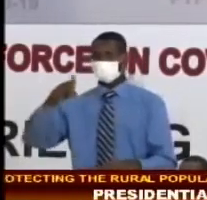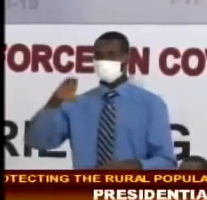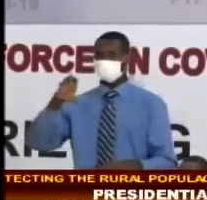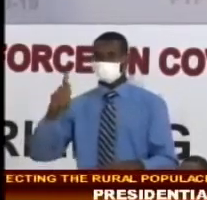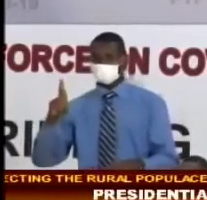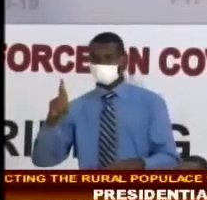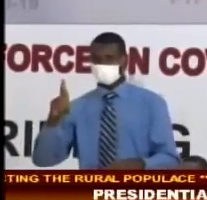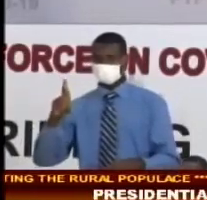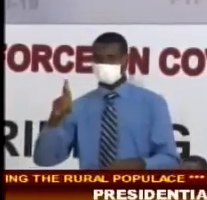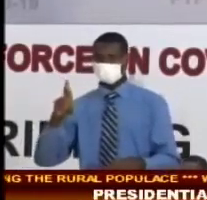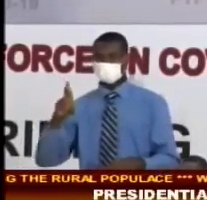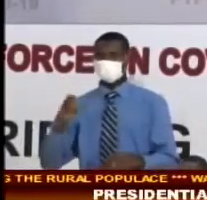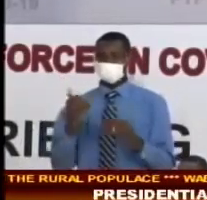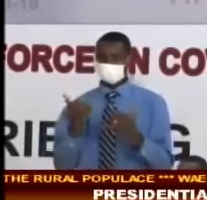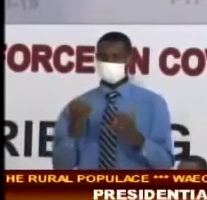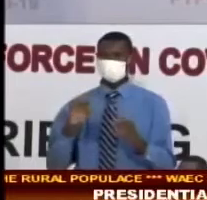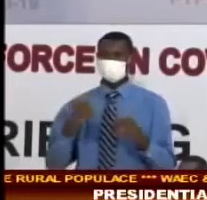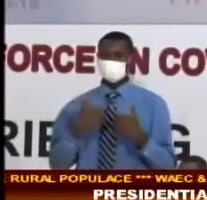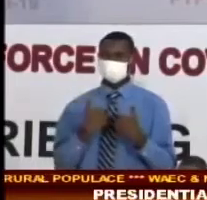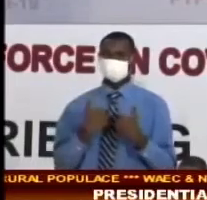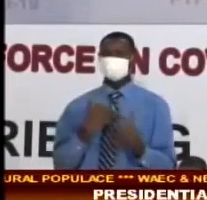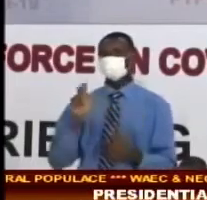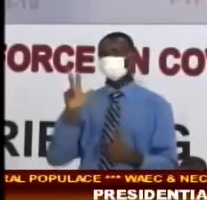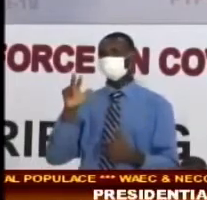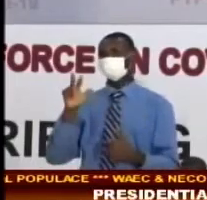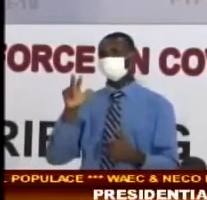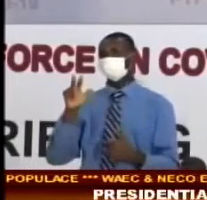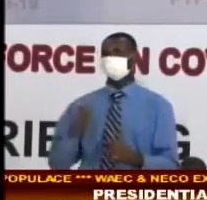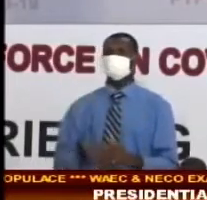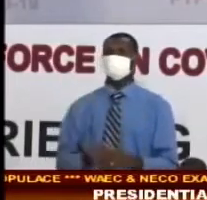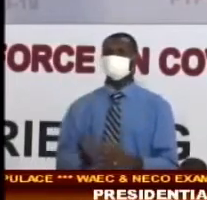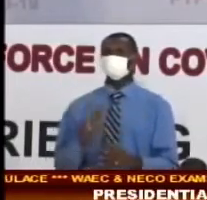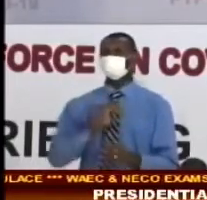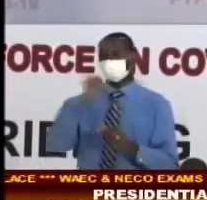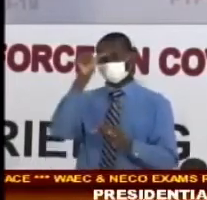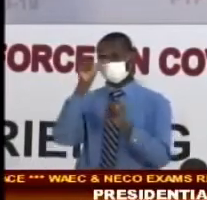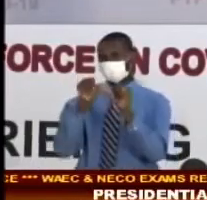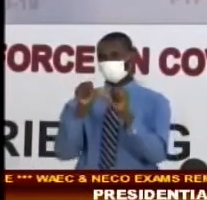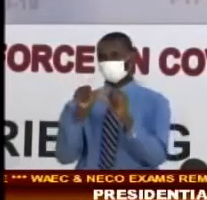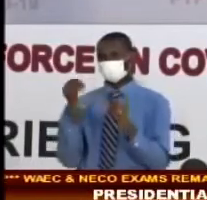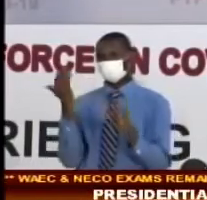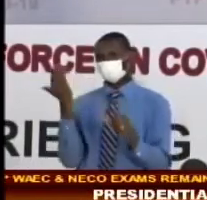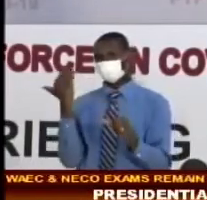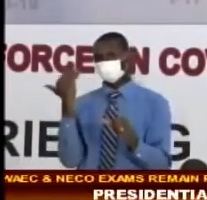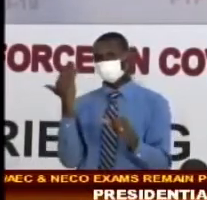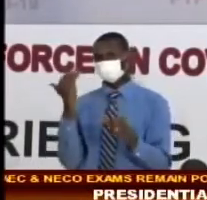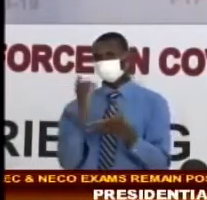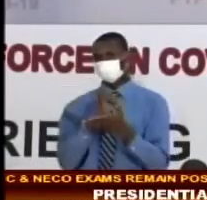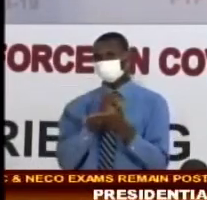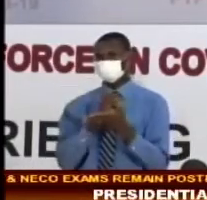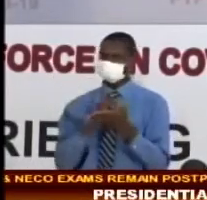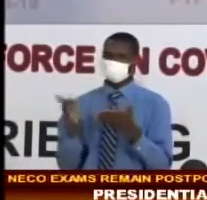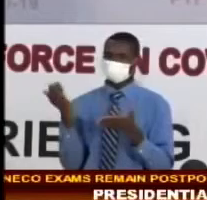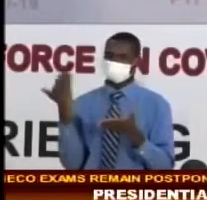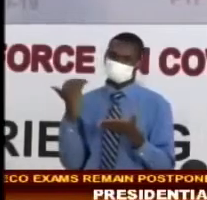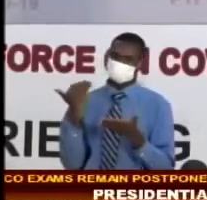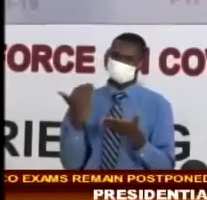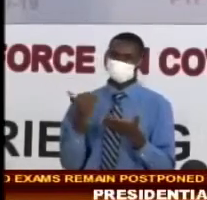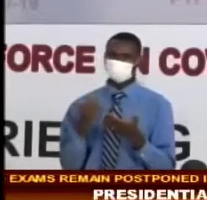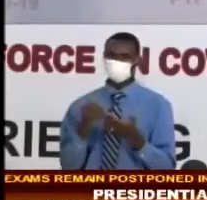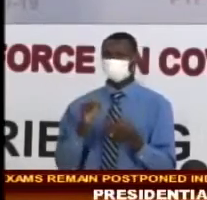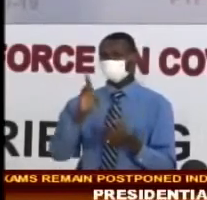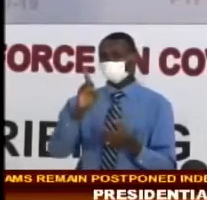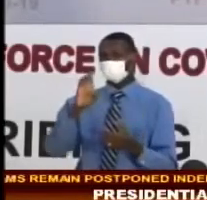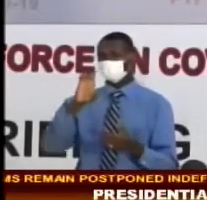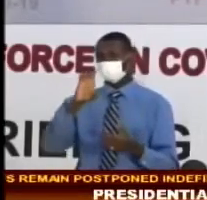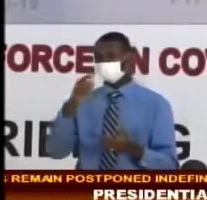PCR-based, and now we have 13. And I recall that sometime last week or thereabout, the DG